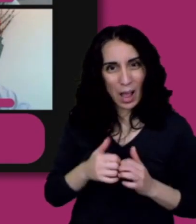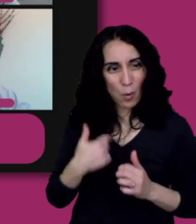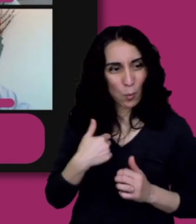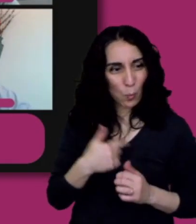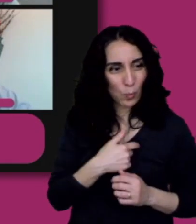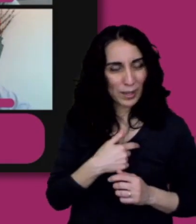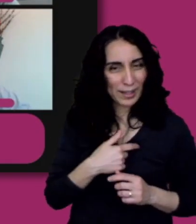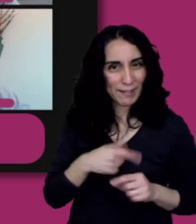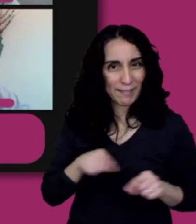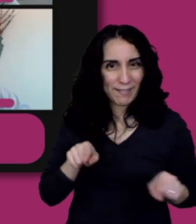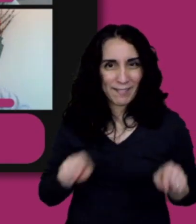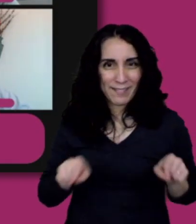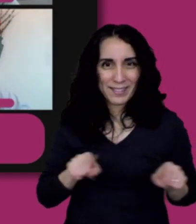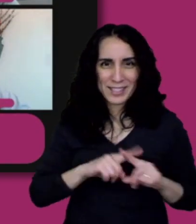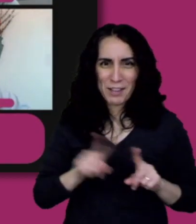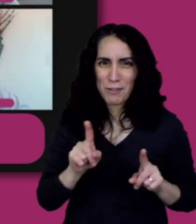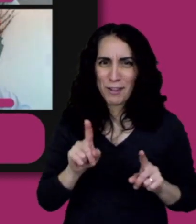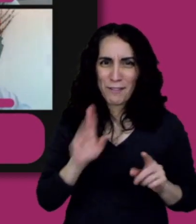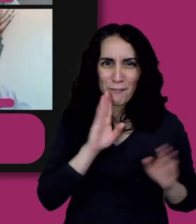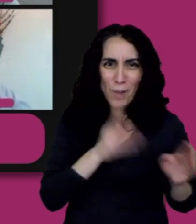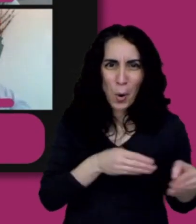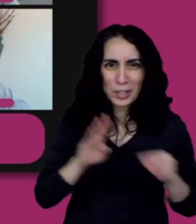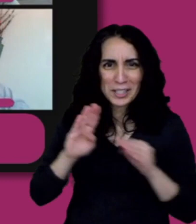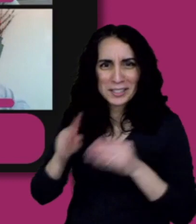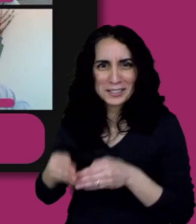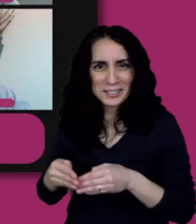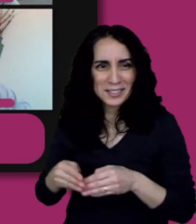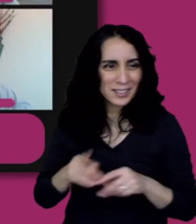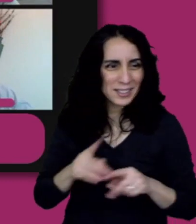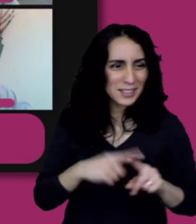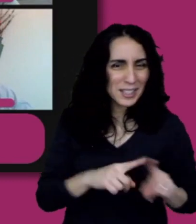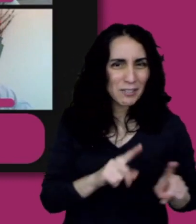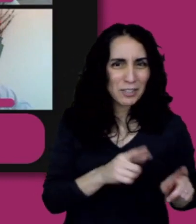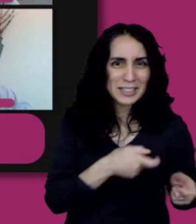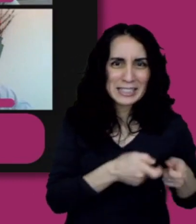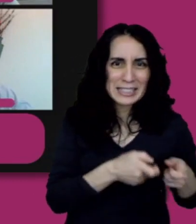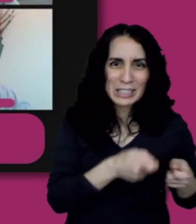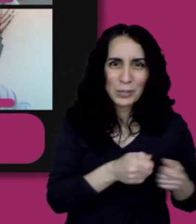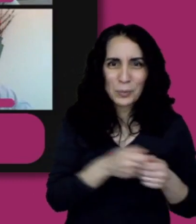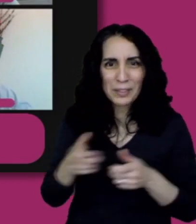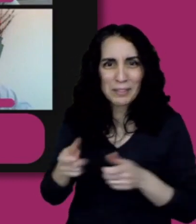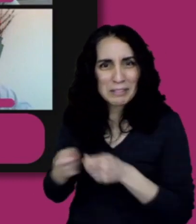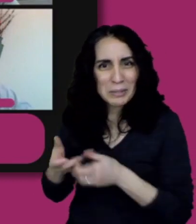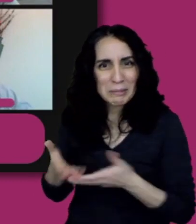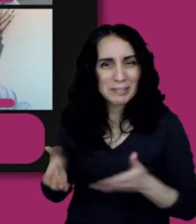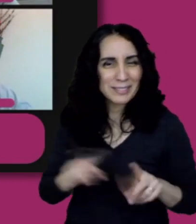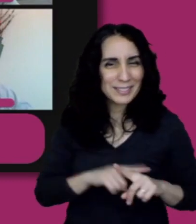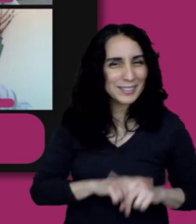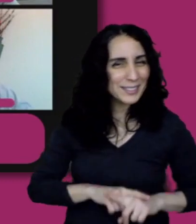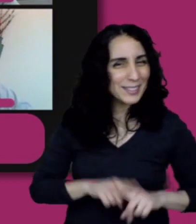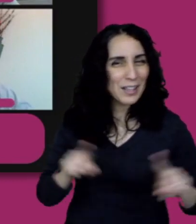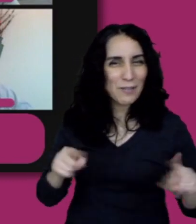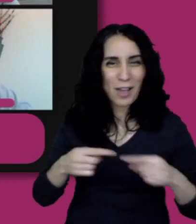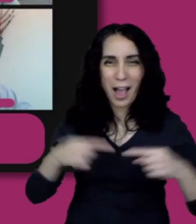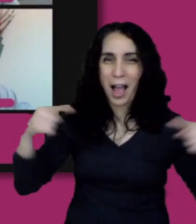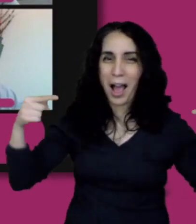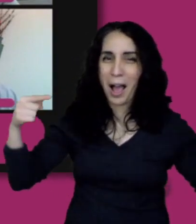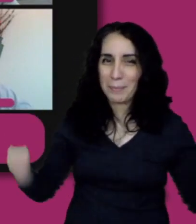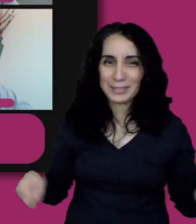how we both focus and attack things, it's definitely been interesting, because we